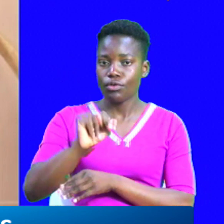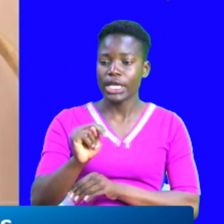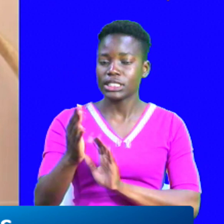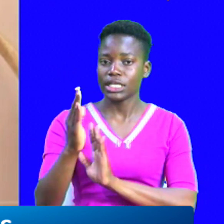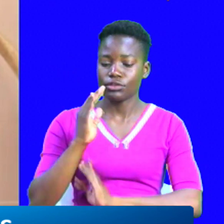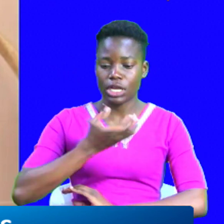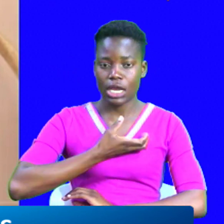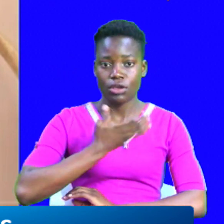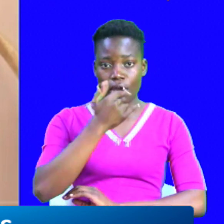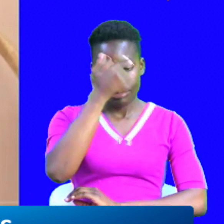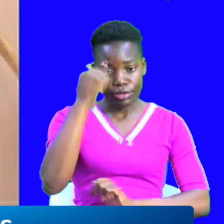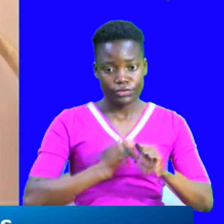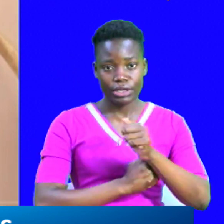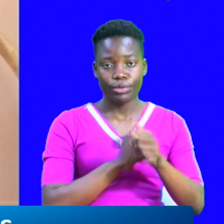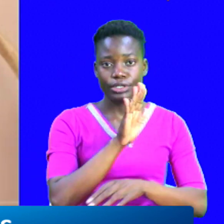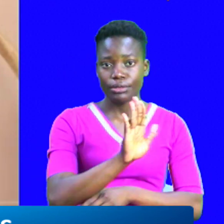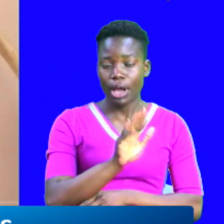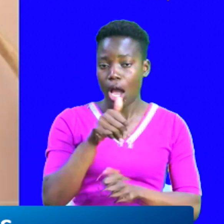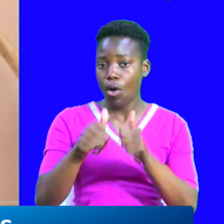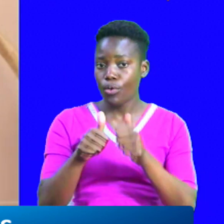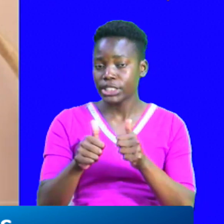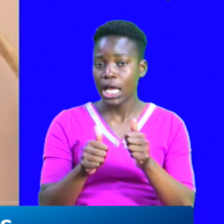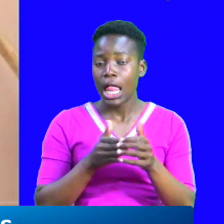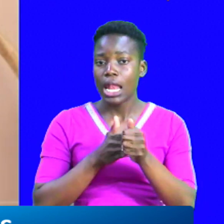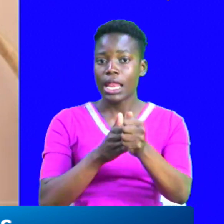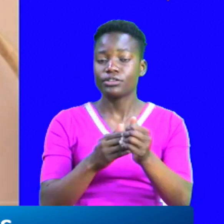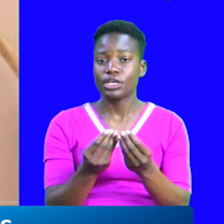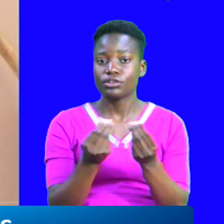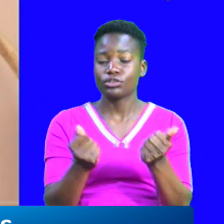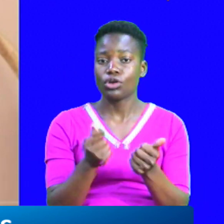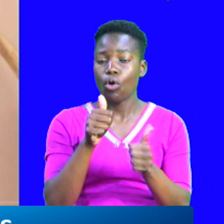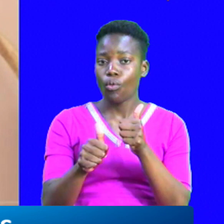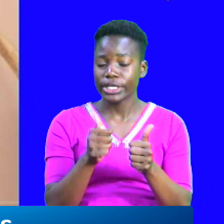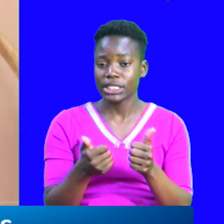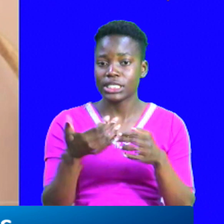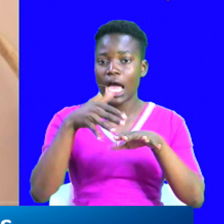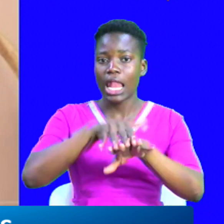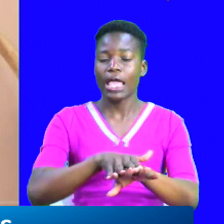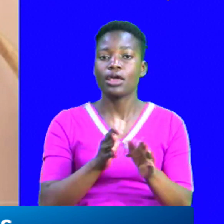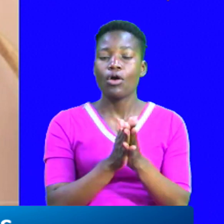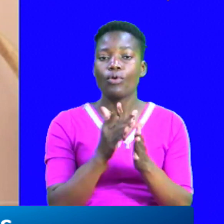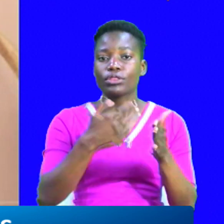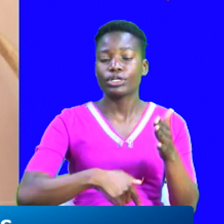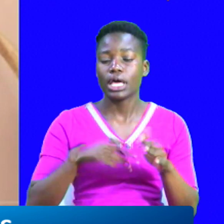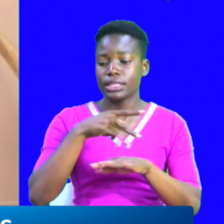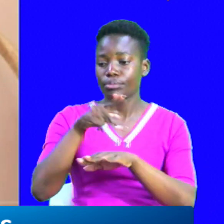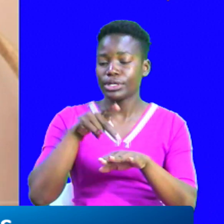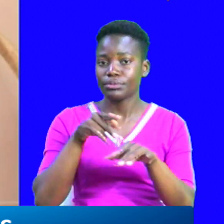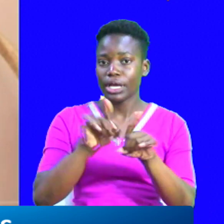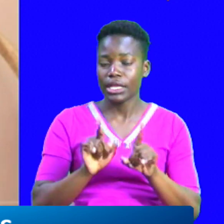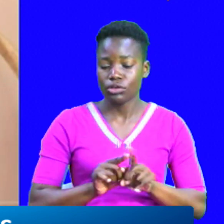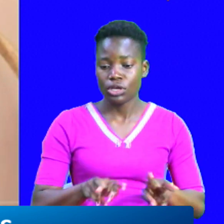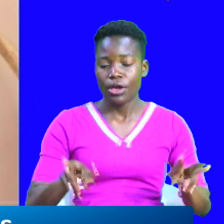Council for their support, which yielded a resolution that is aligned with the principles and